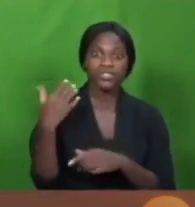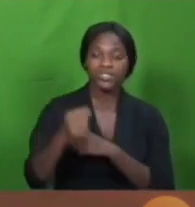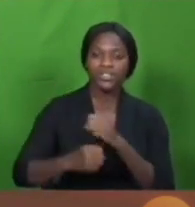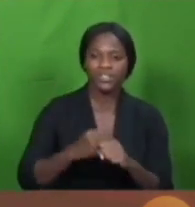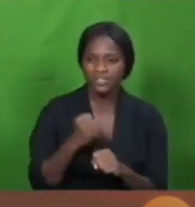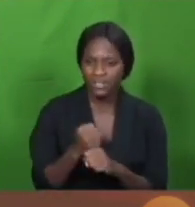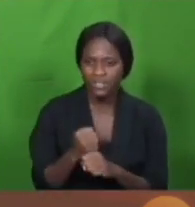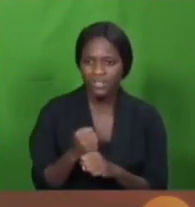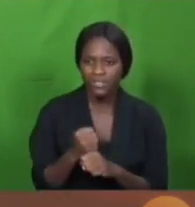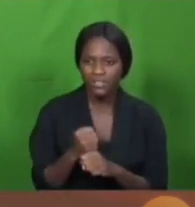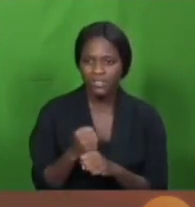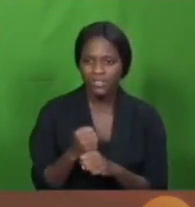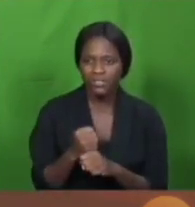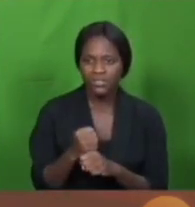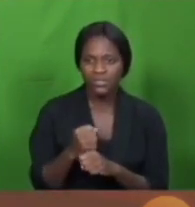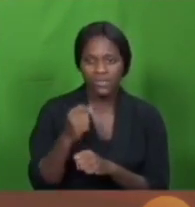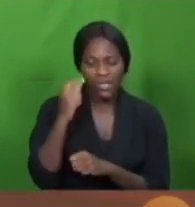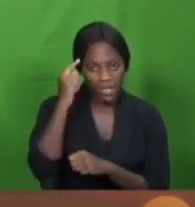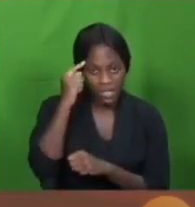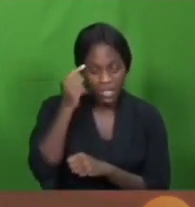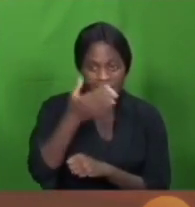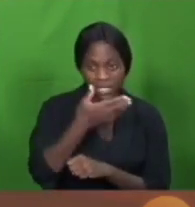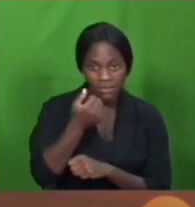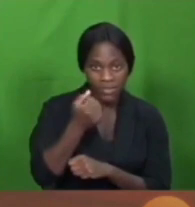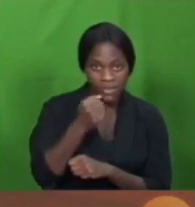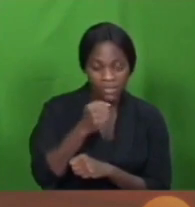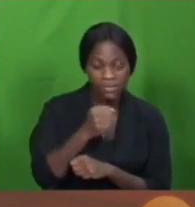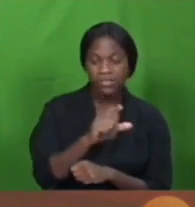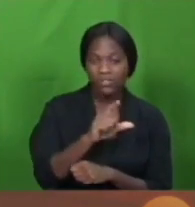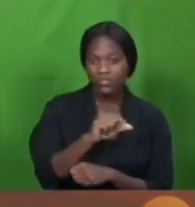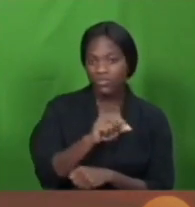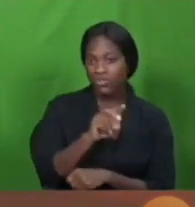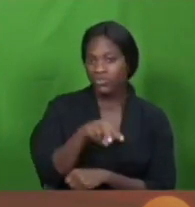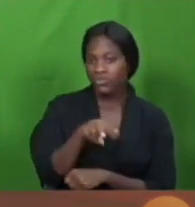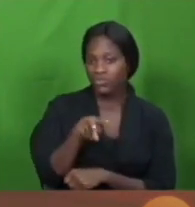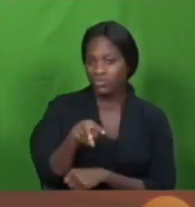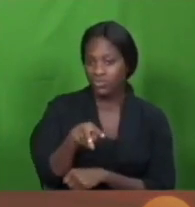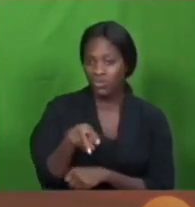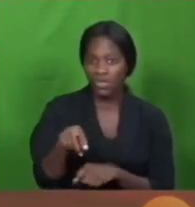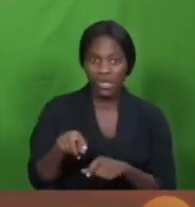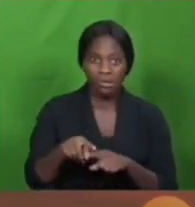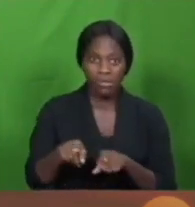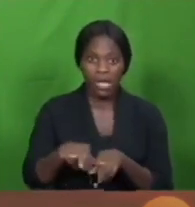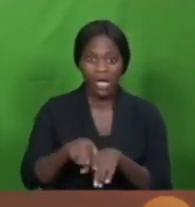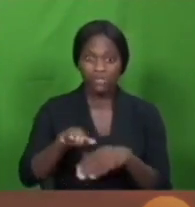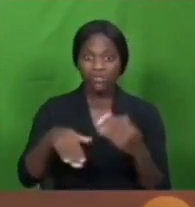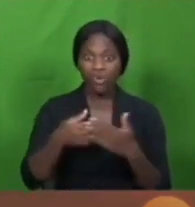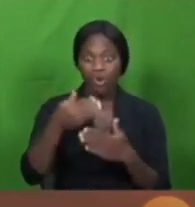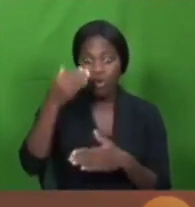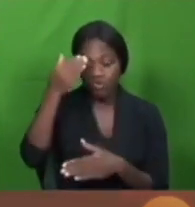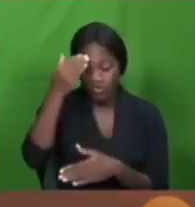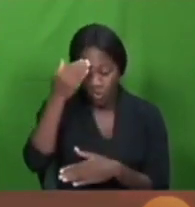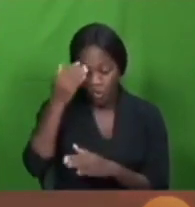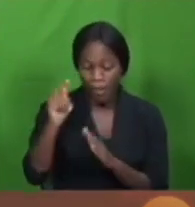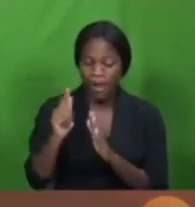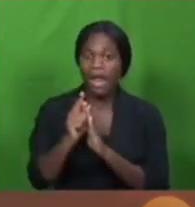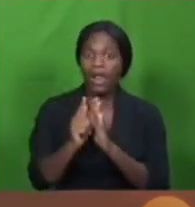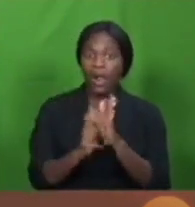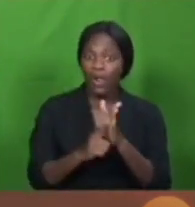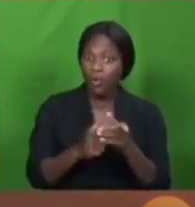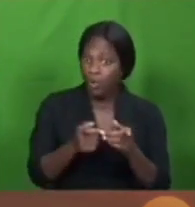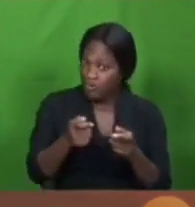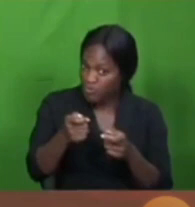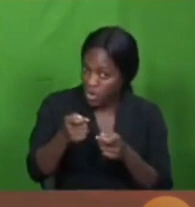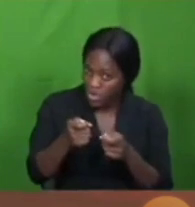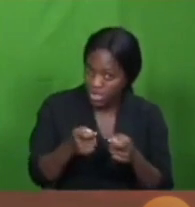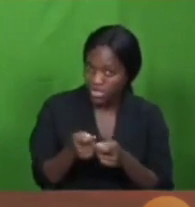bears 2022. However, as we do know of constitutional instruments and of all regulations, the